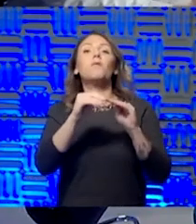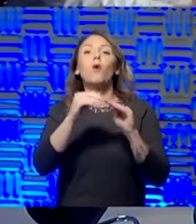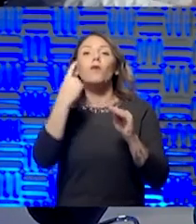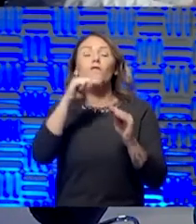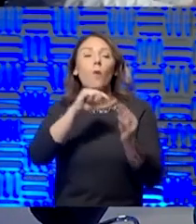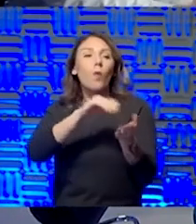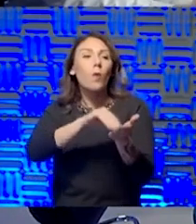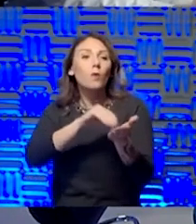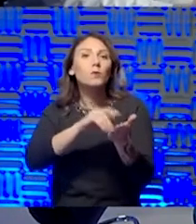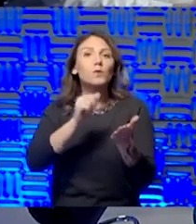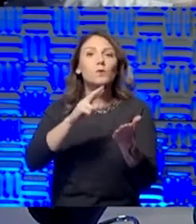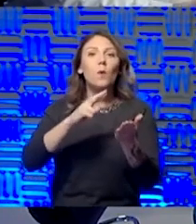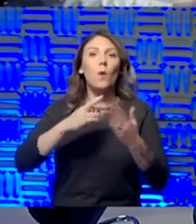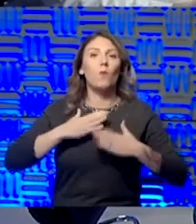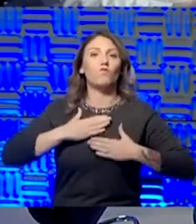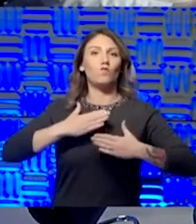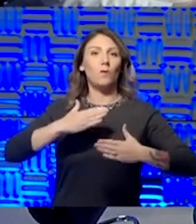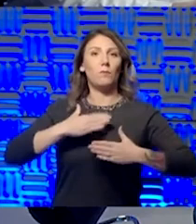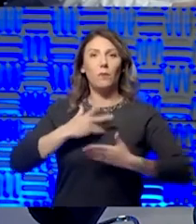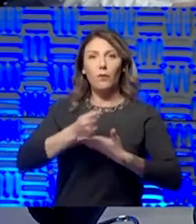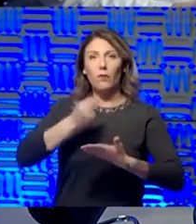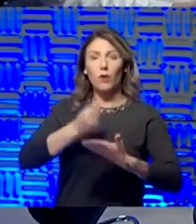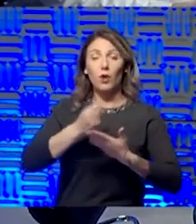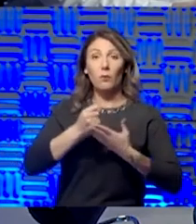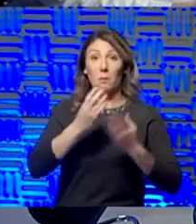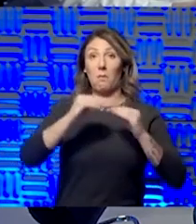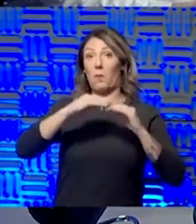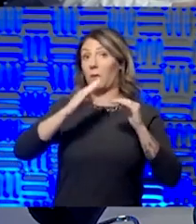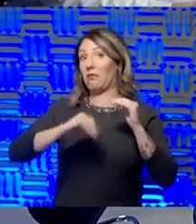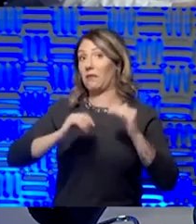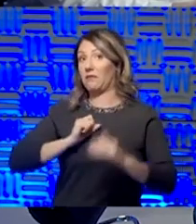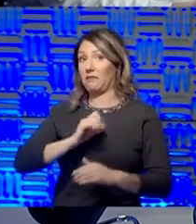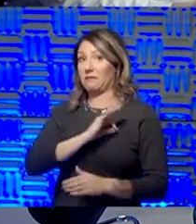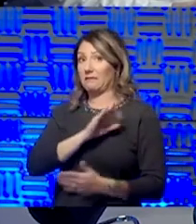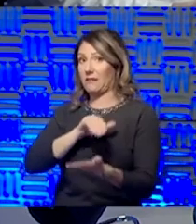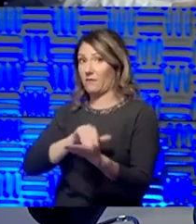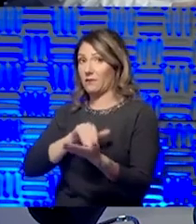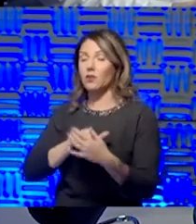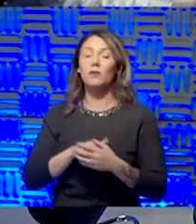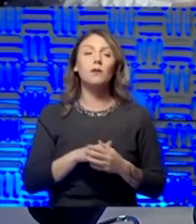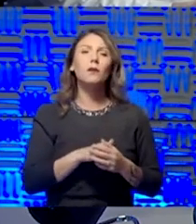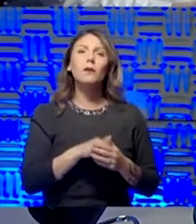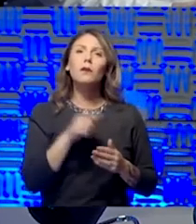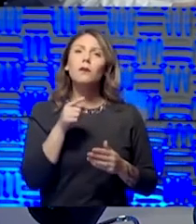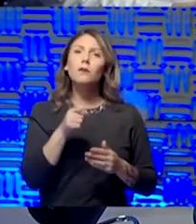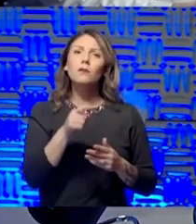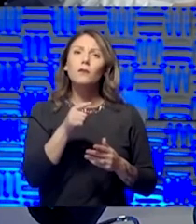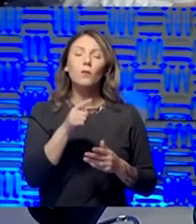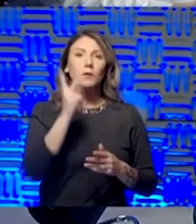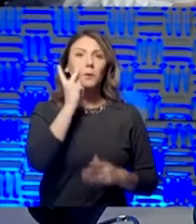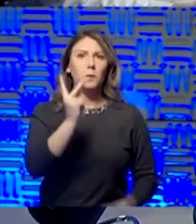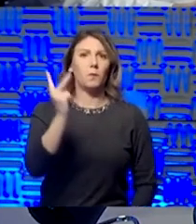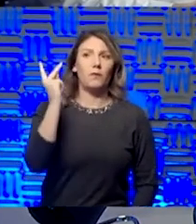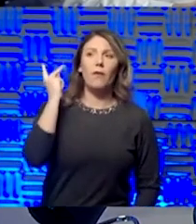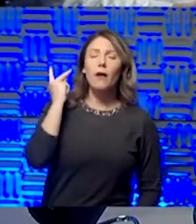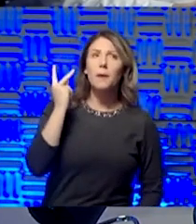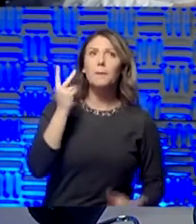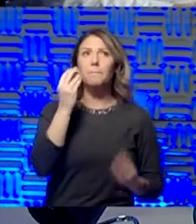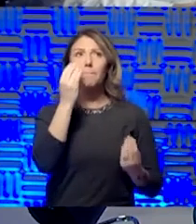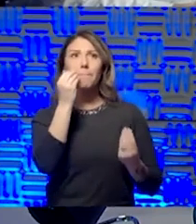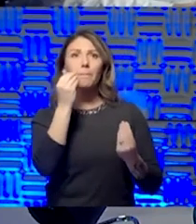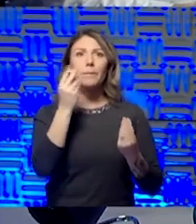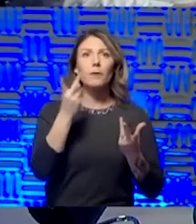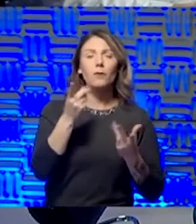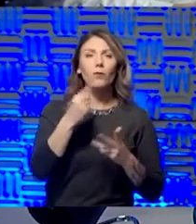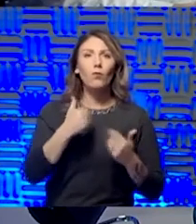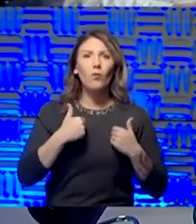respiratory therapists, than even staff physicians. Do you think that as you reflect back on that, did you have